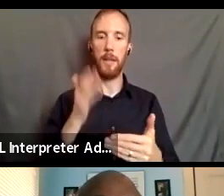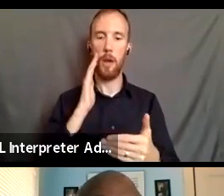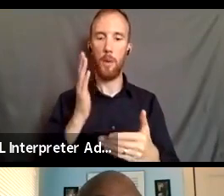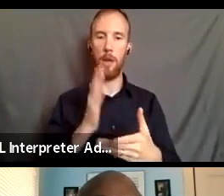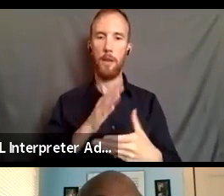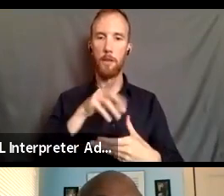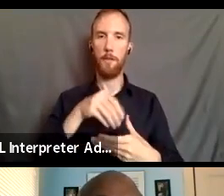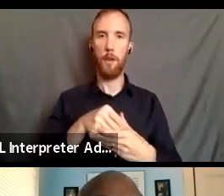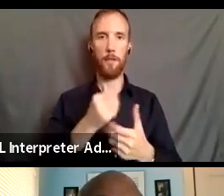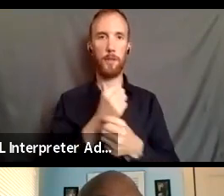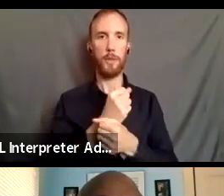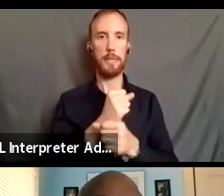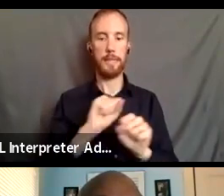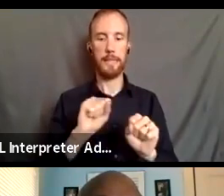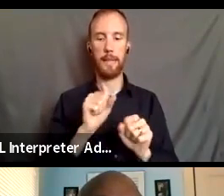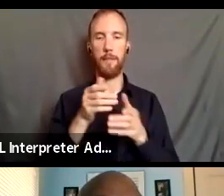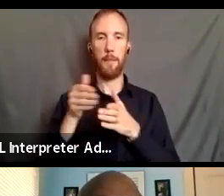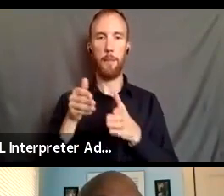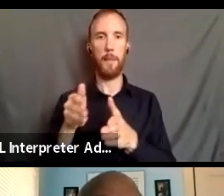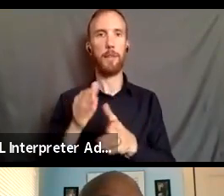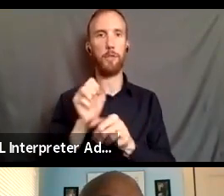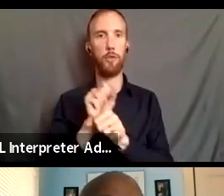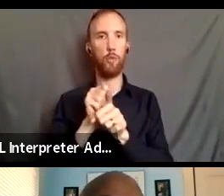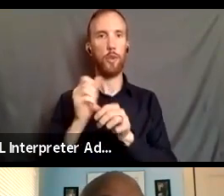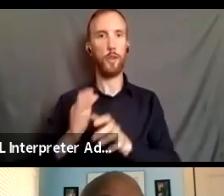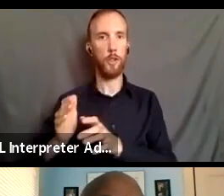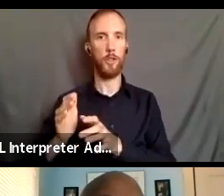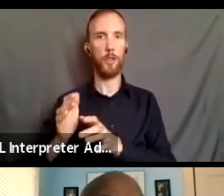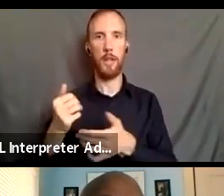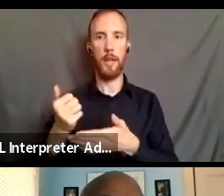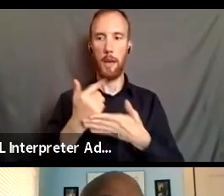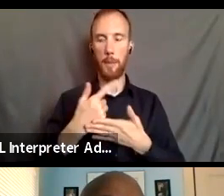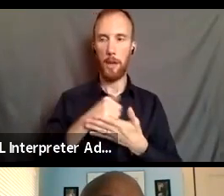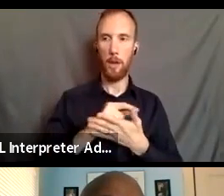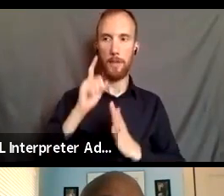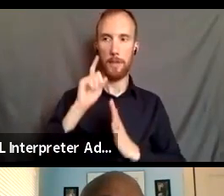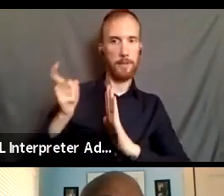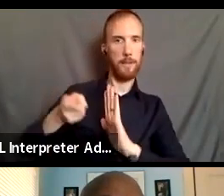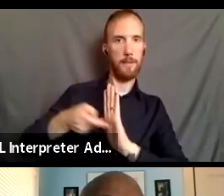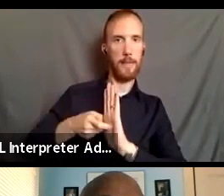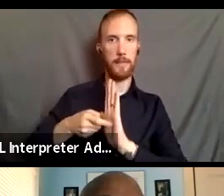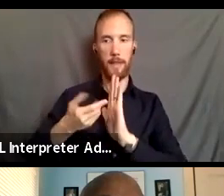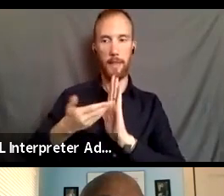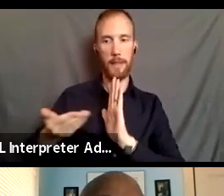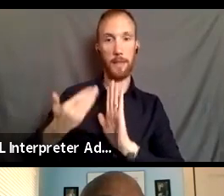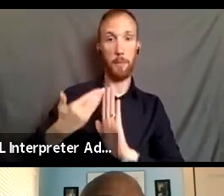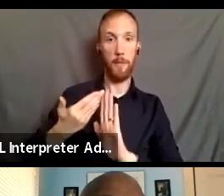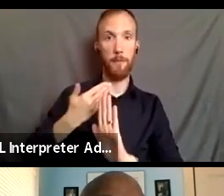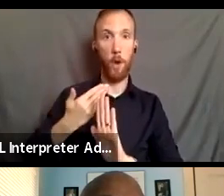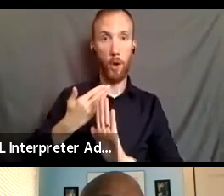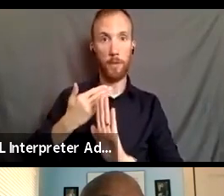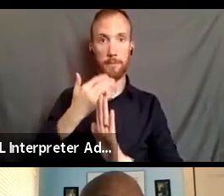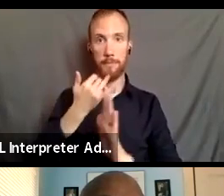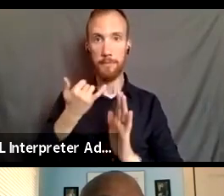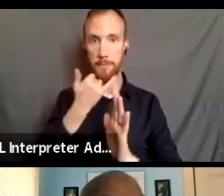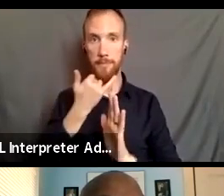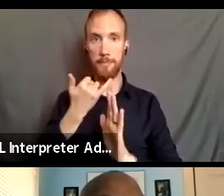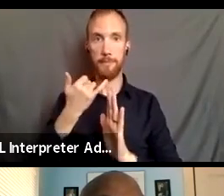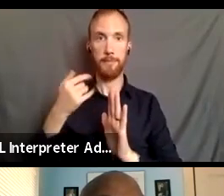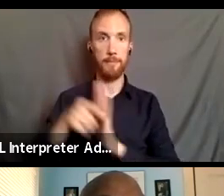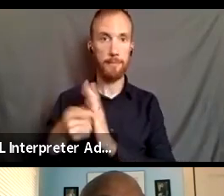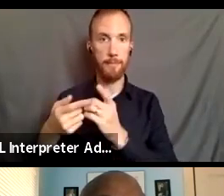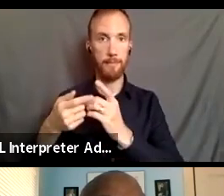workers in helping us to look for incidents before they happen and so that's just a very simplistic way of describing it it's